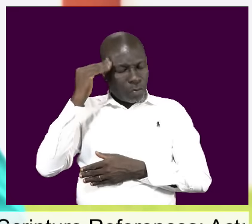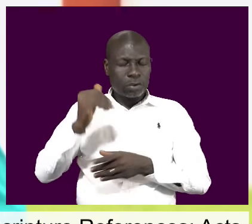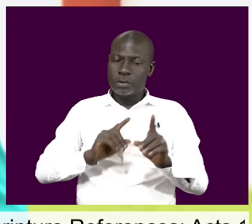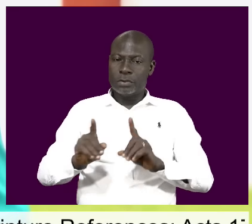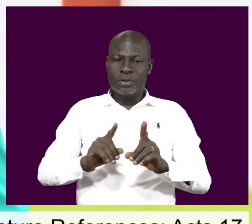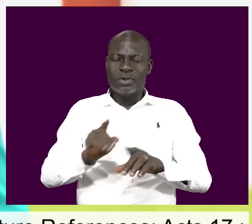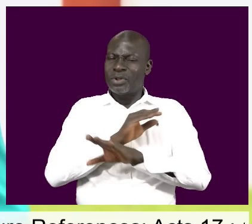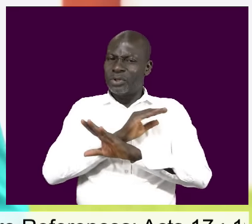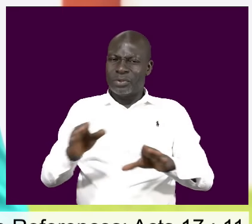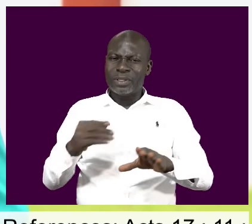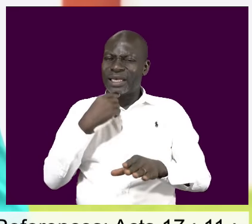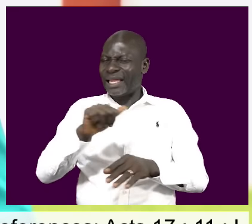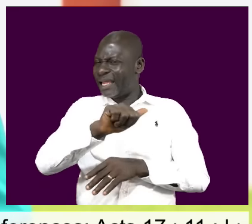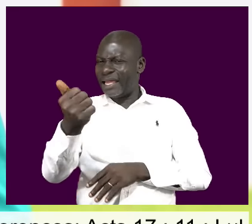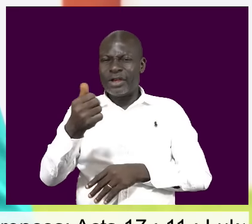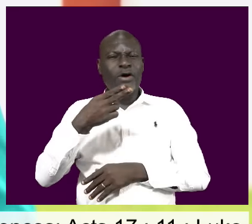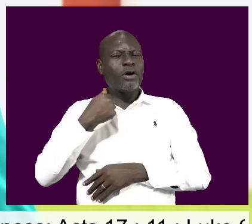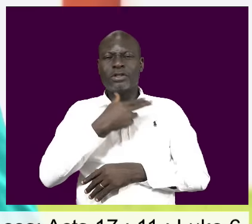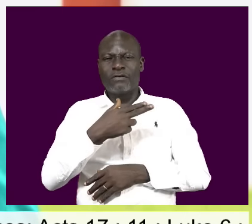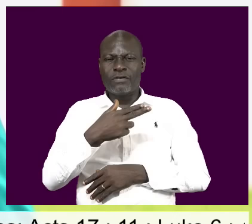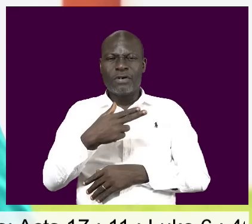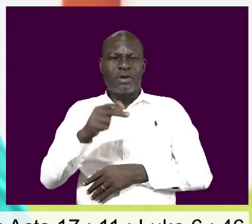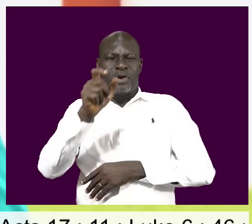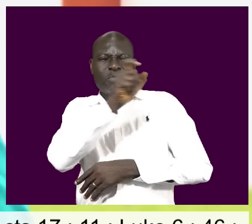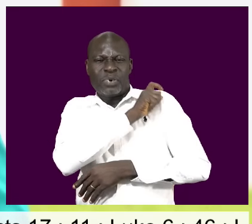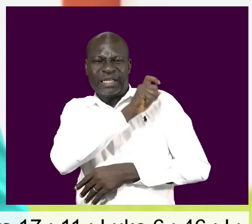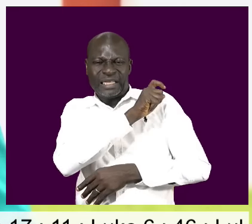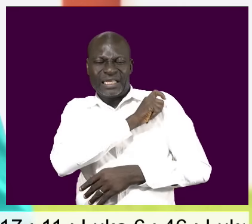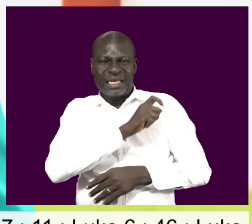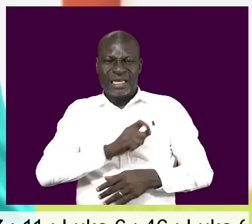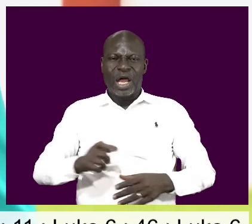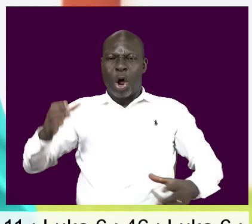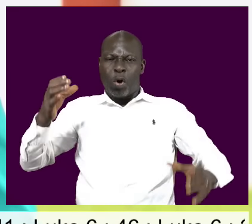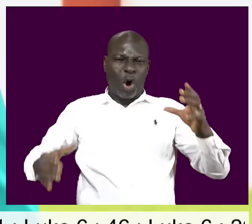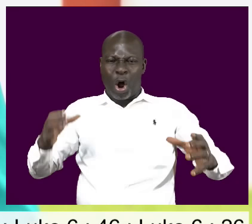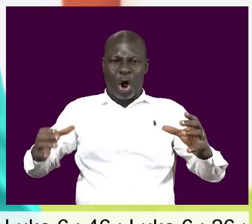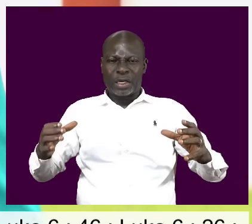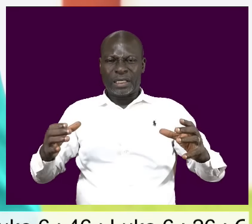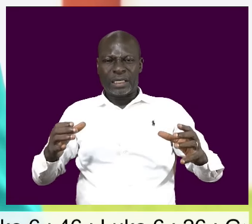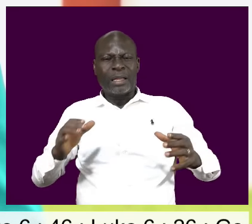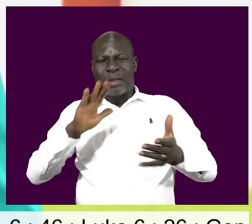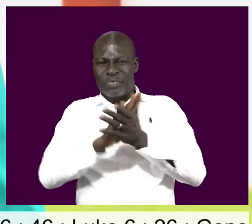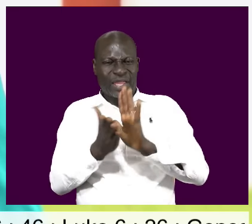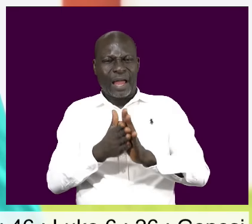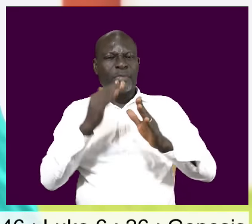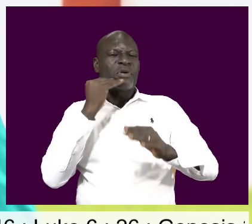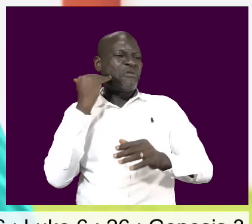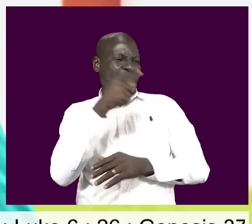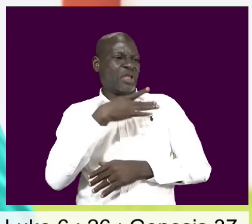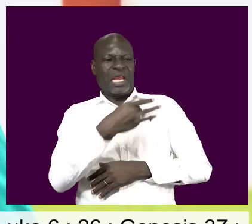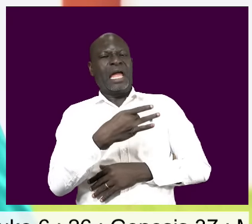momma osofo obiara emma police station kro any court to cro and yano adia eno